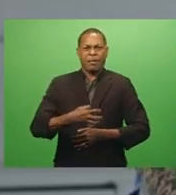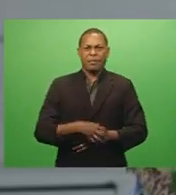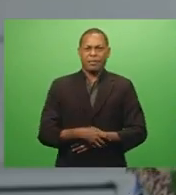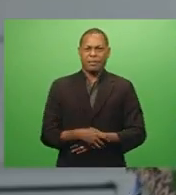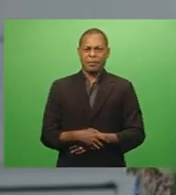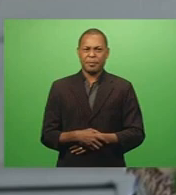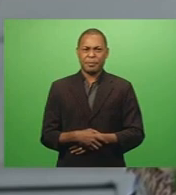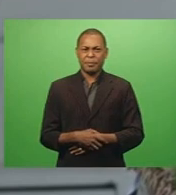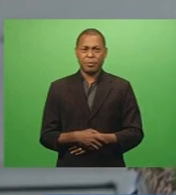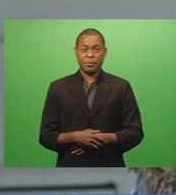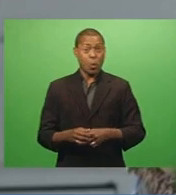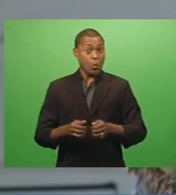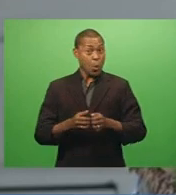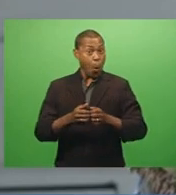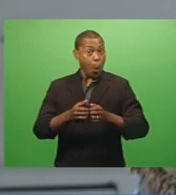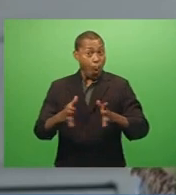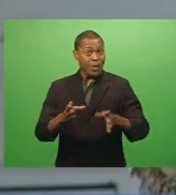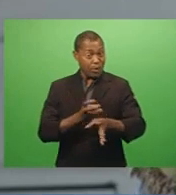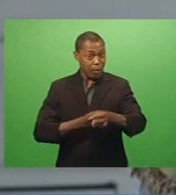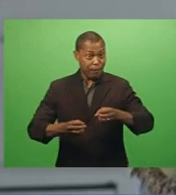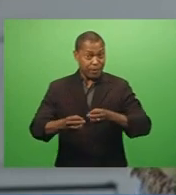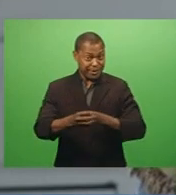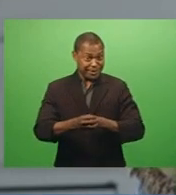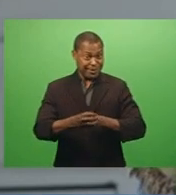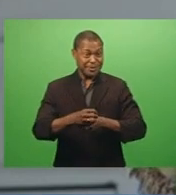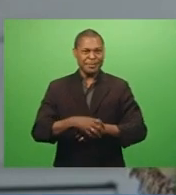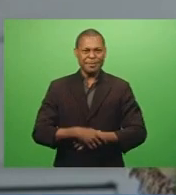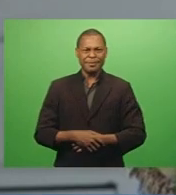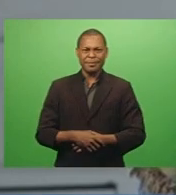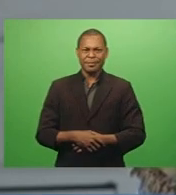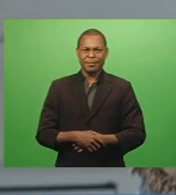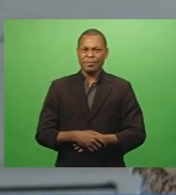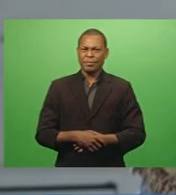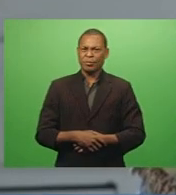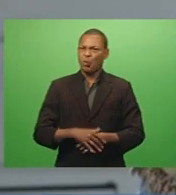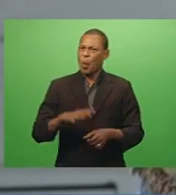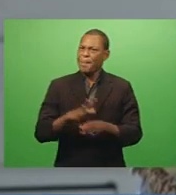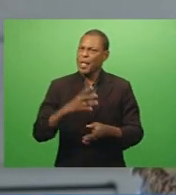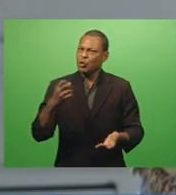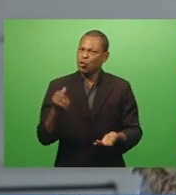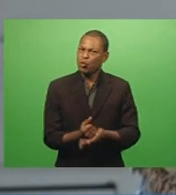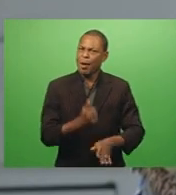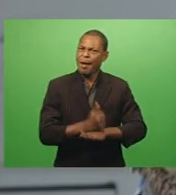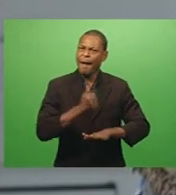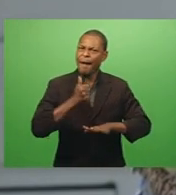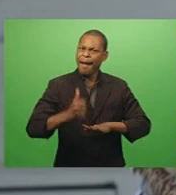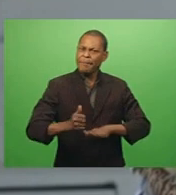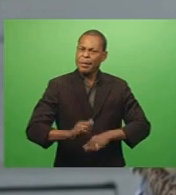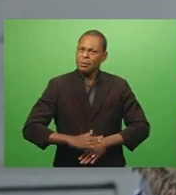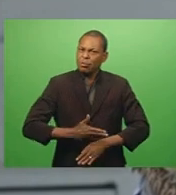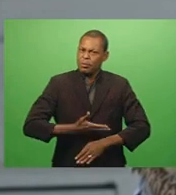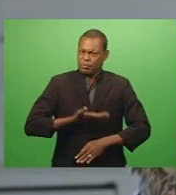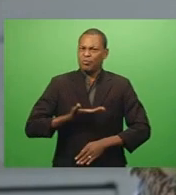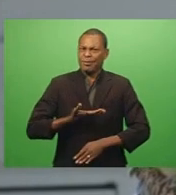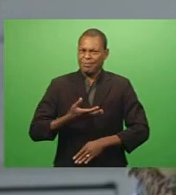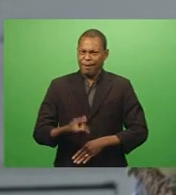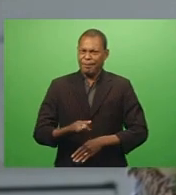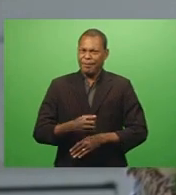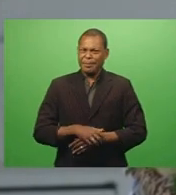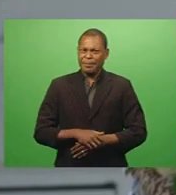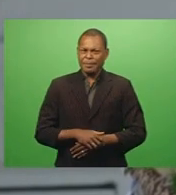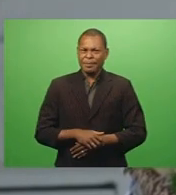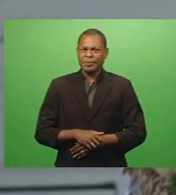The opening of this office is certainly the progression of government's interest in ensuring that